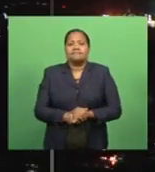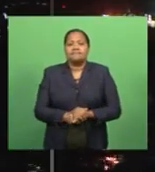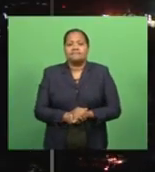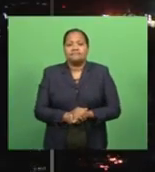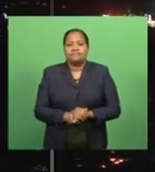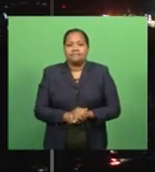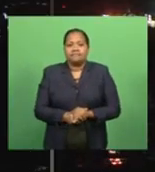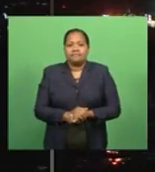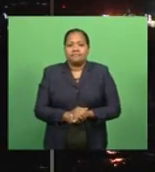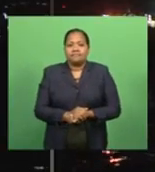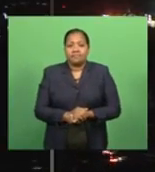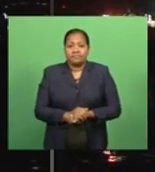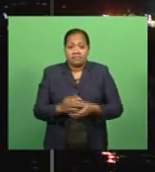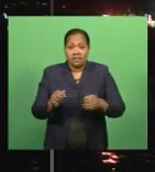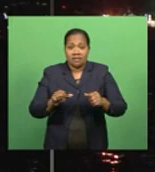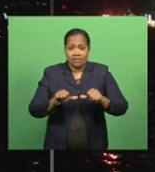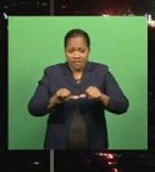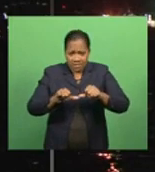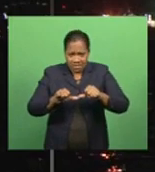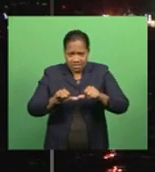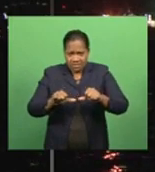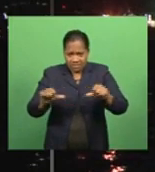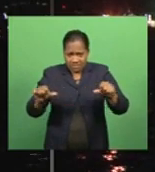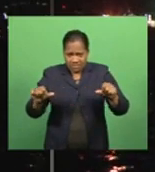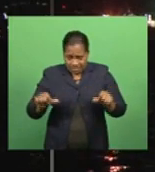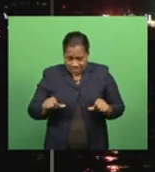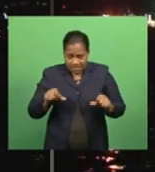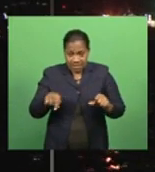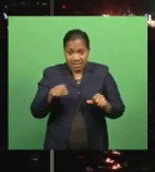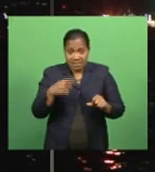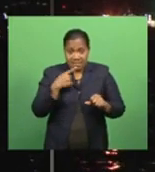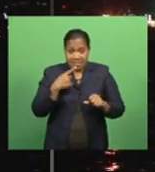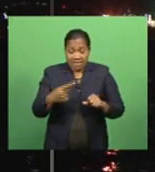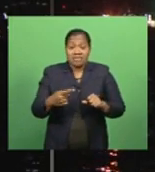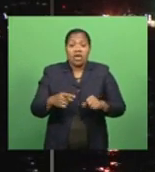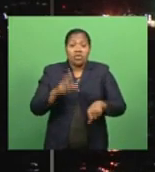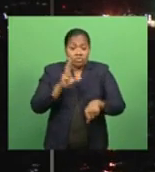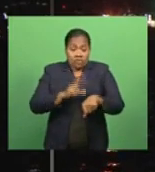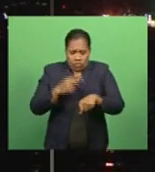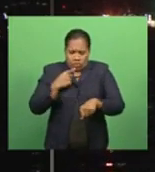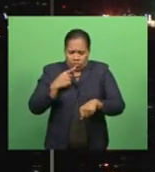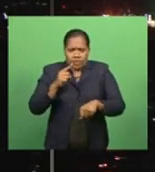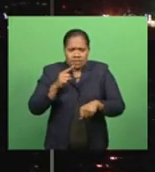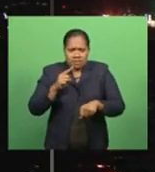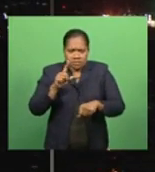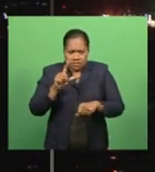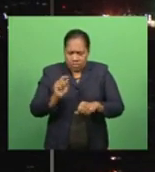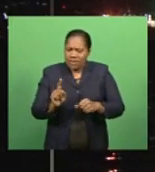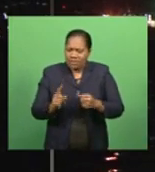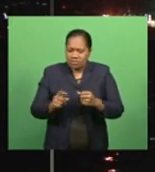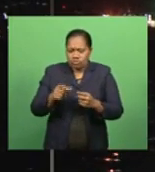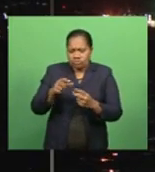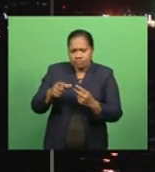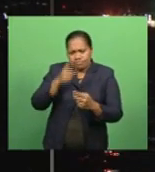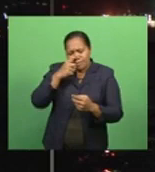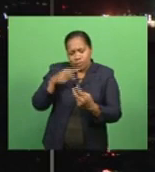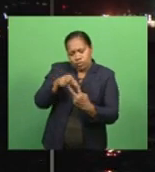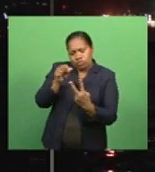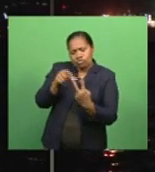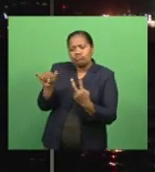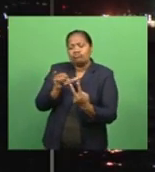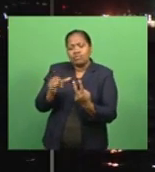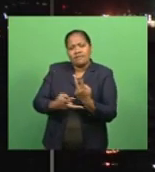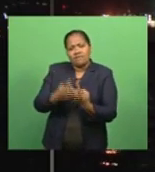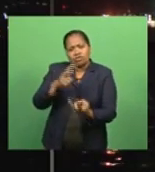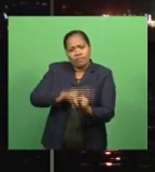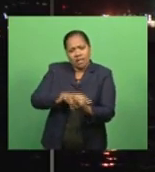Minister for Agriculture Dr. Mahendra Reddy says people will have to make adjustments as to which vegetables and root crops they can consume at this